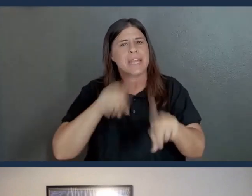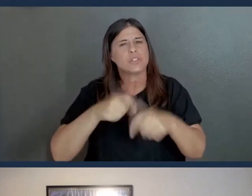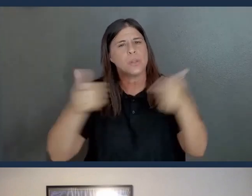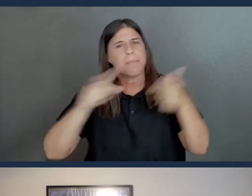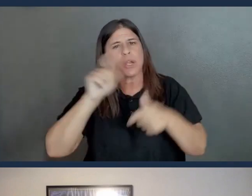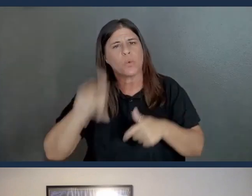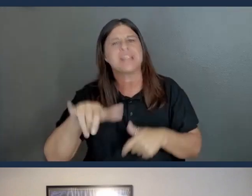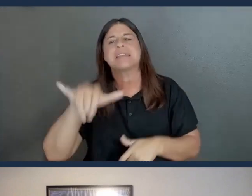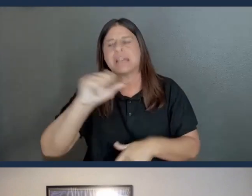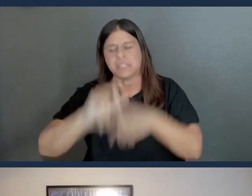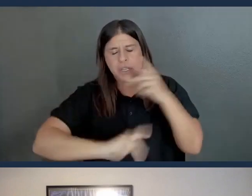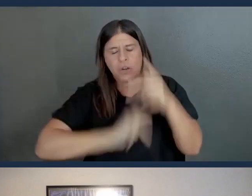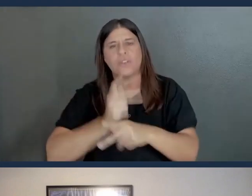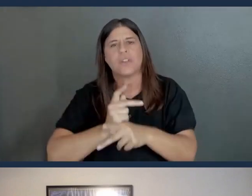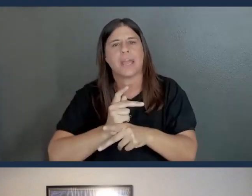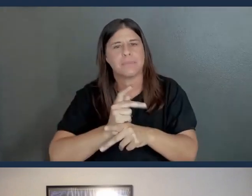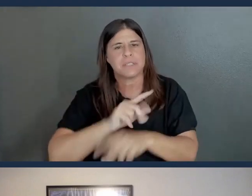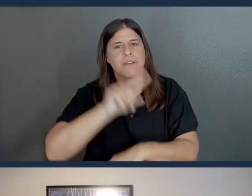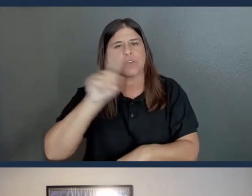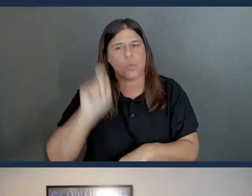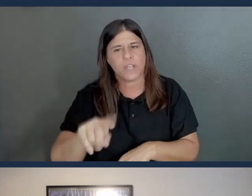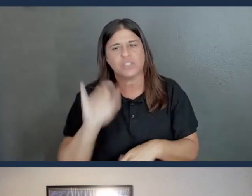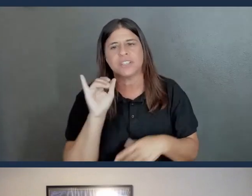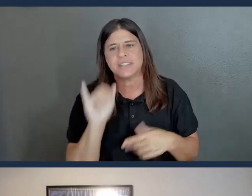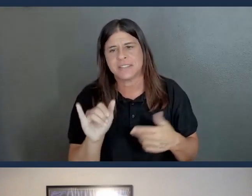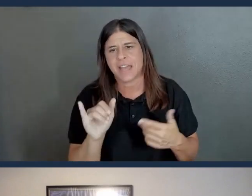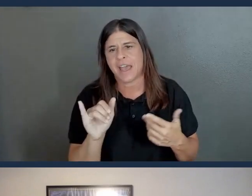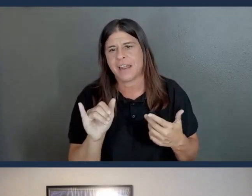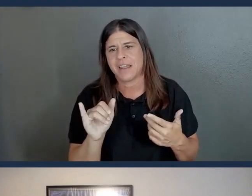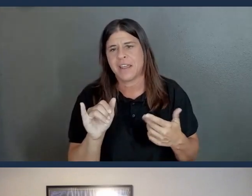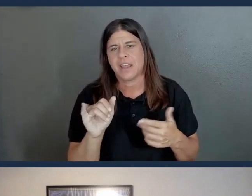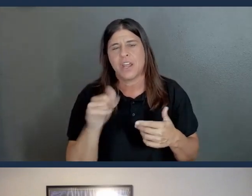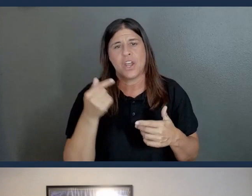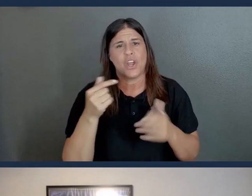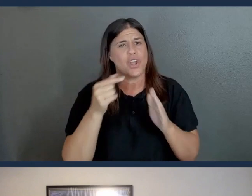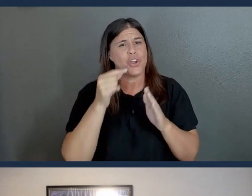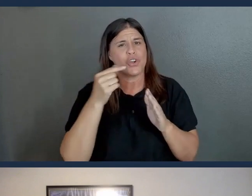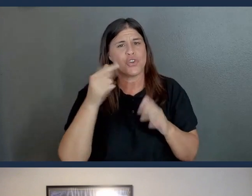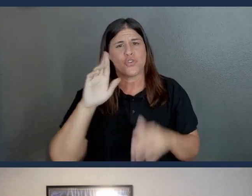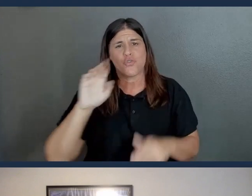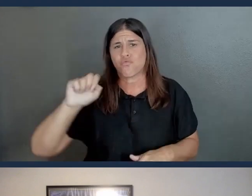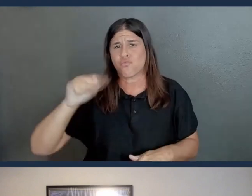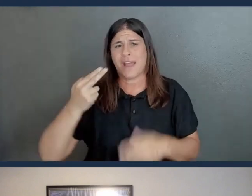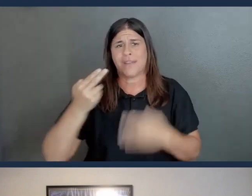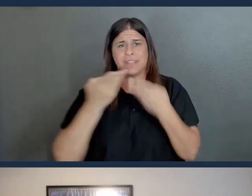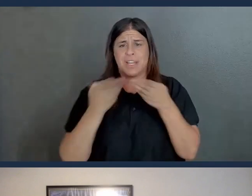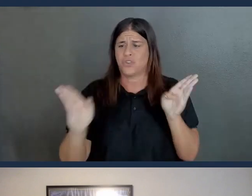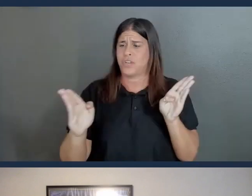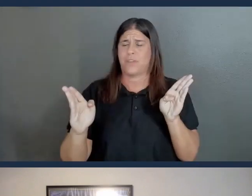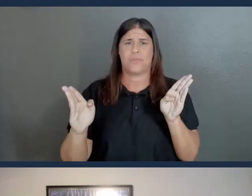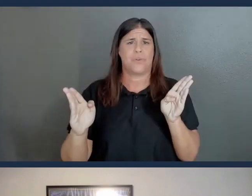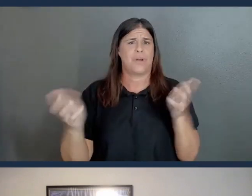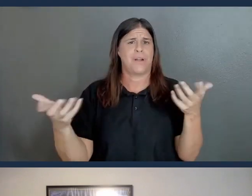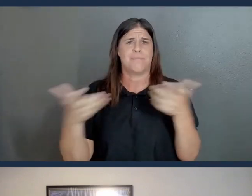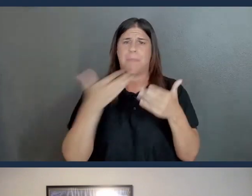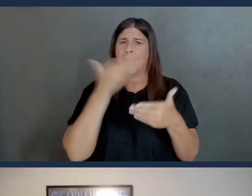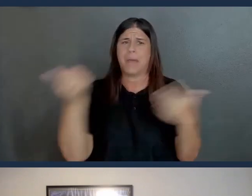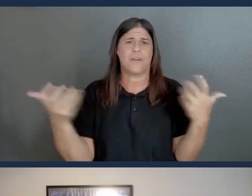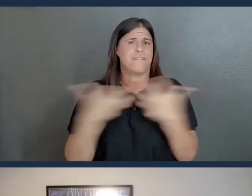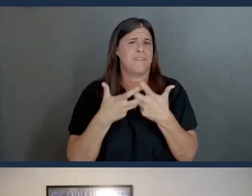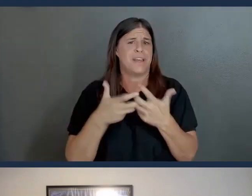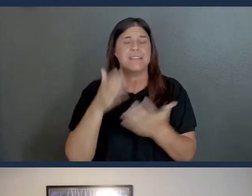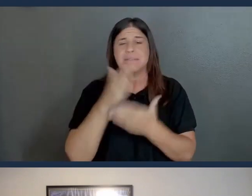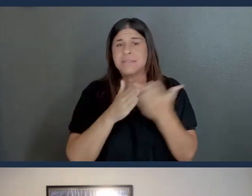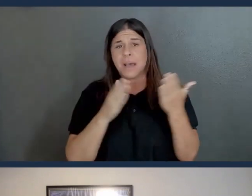definitely types of questions that graphs in general work very, very well on. Some of those questions